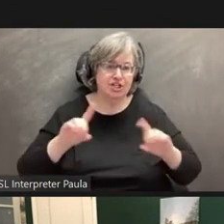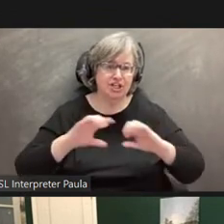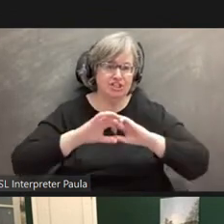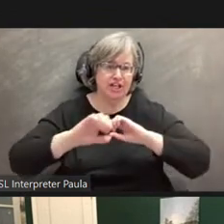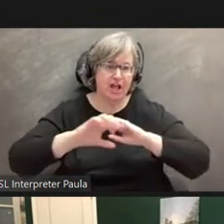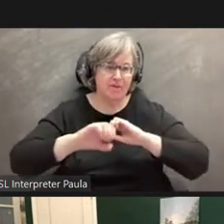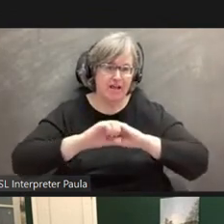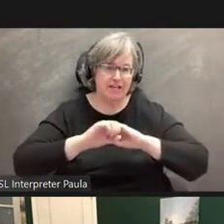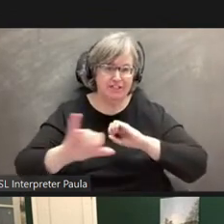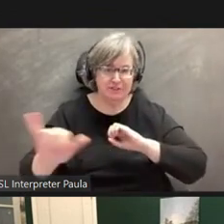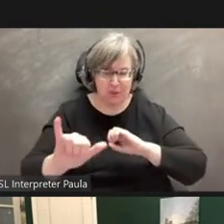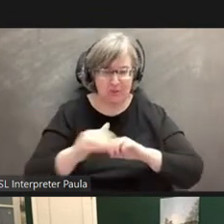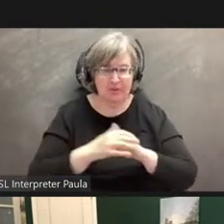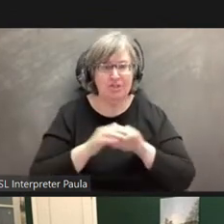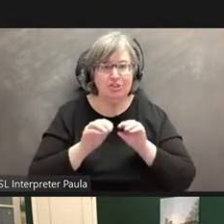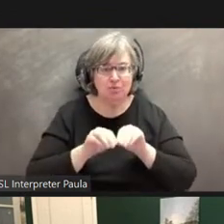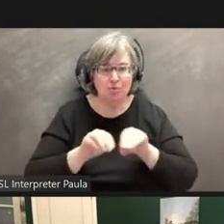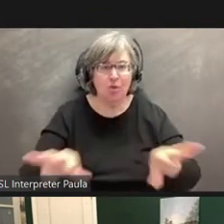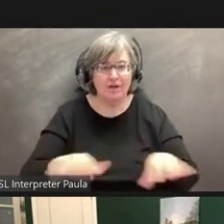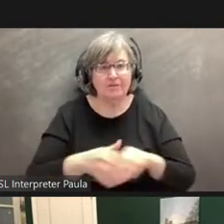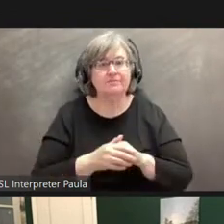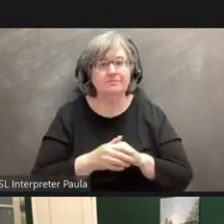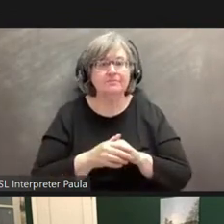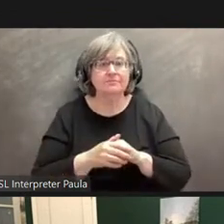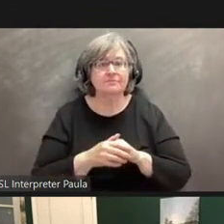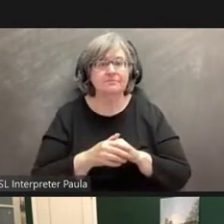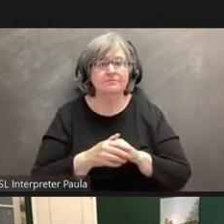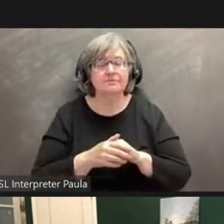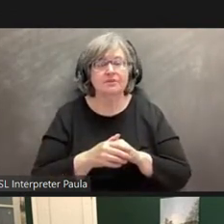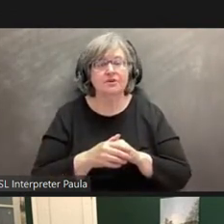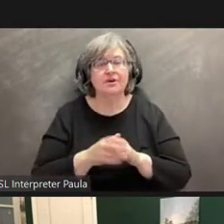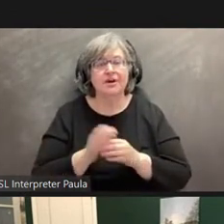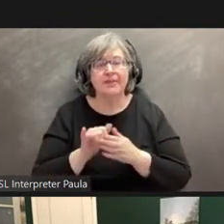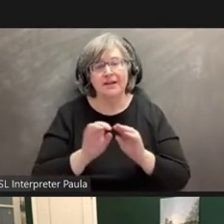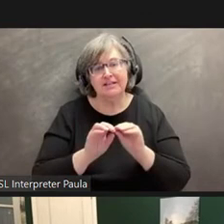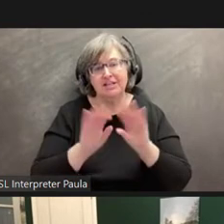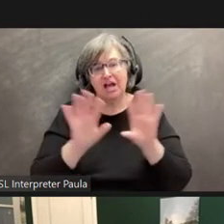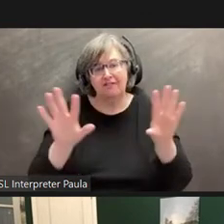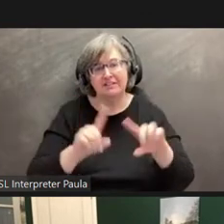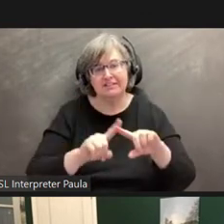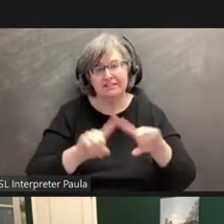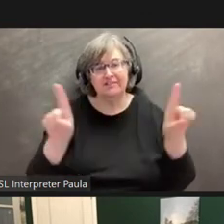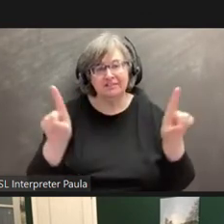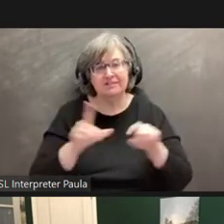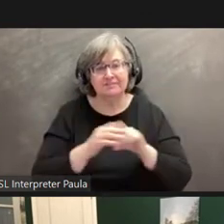to roll these things out. And that's a pretty obvious difference.